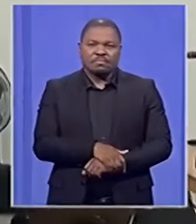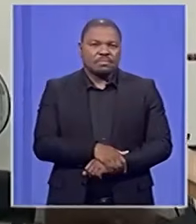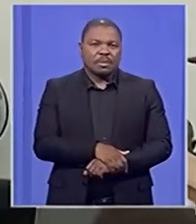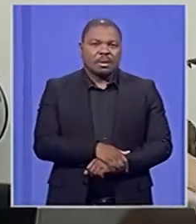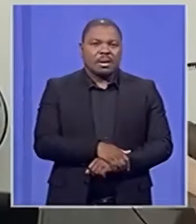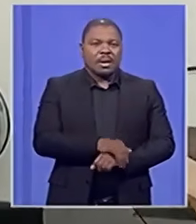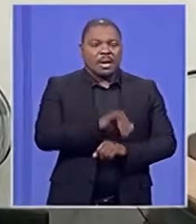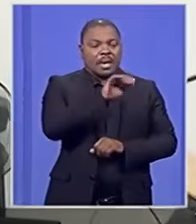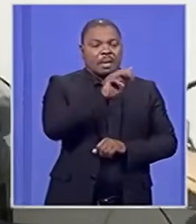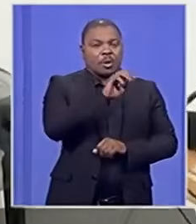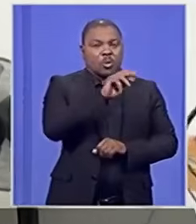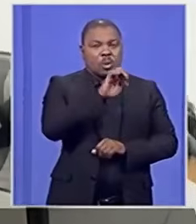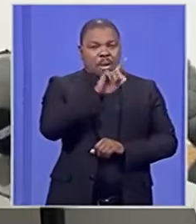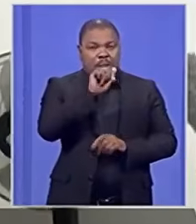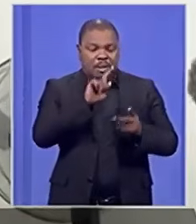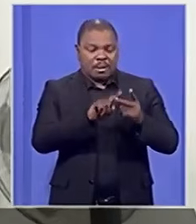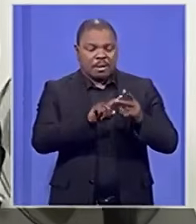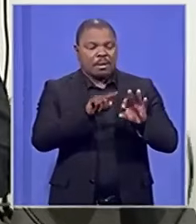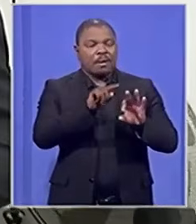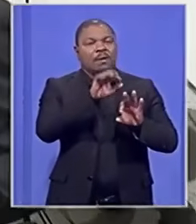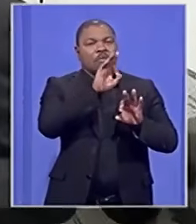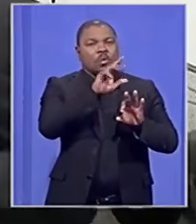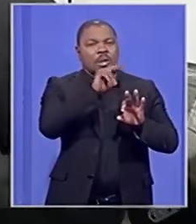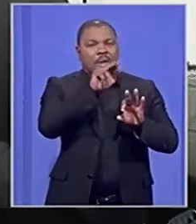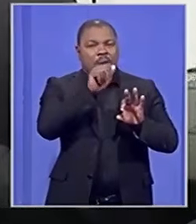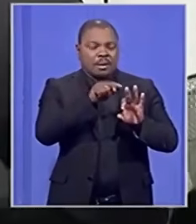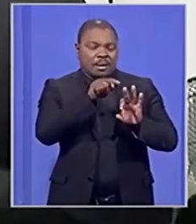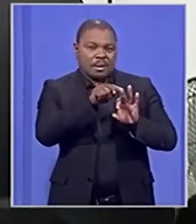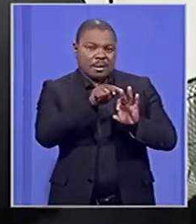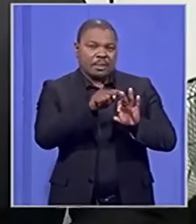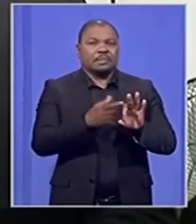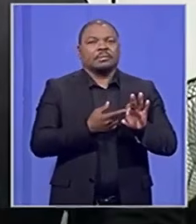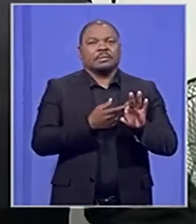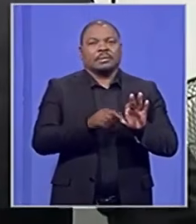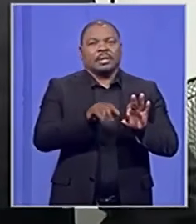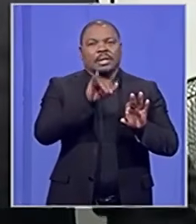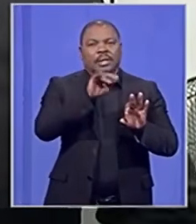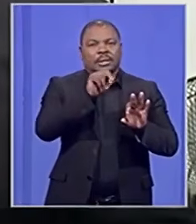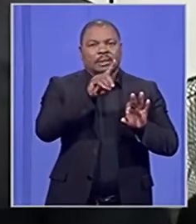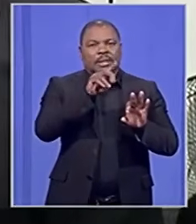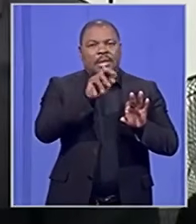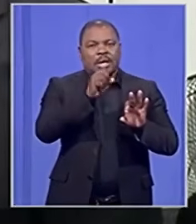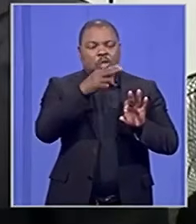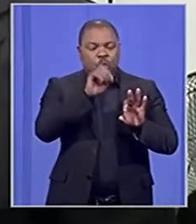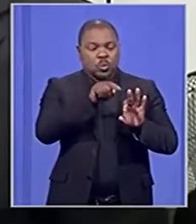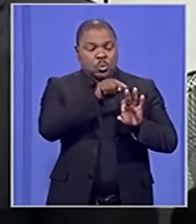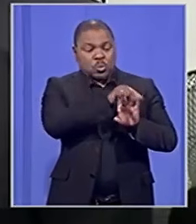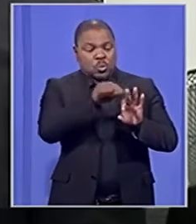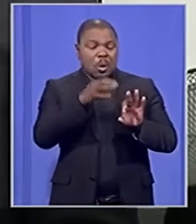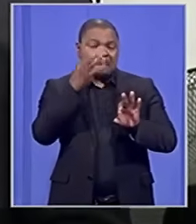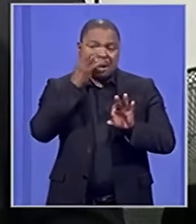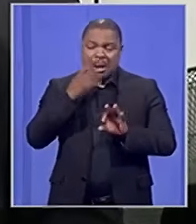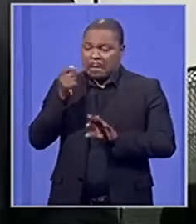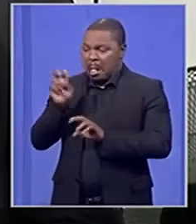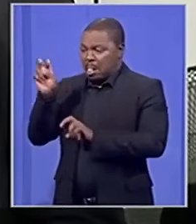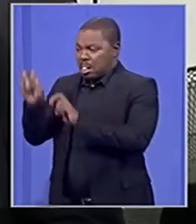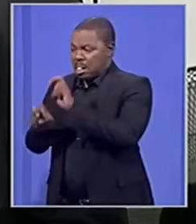Emmanuela David, Floriana Lindilinasho Joseph ba re ha ba emehe ho hang ditabeng tsa mabapi le tjhelete e